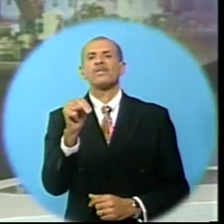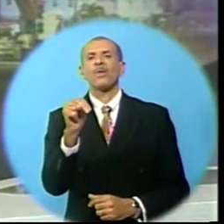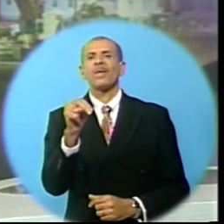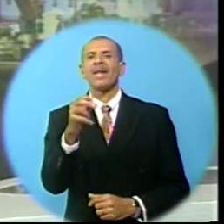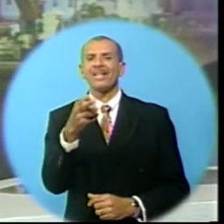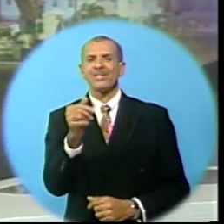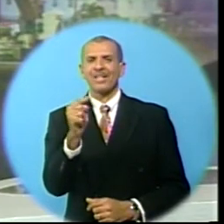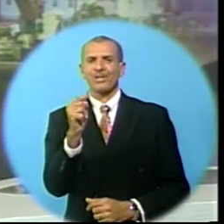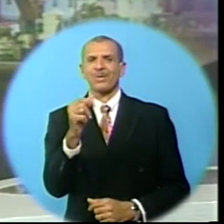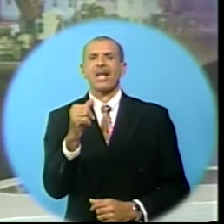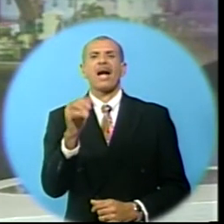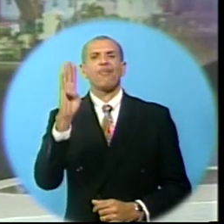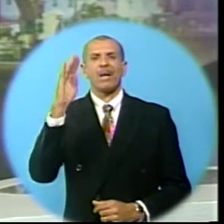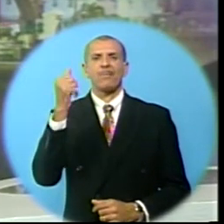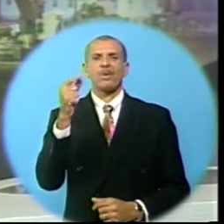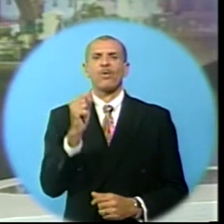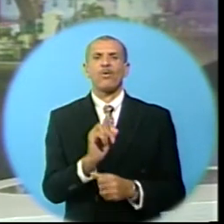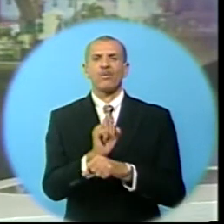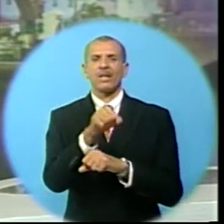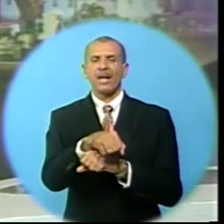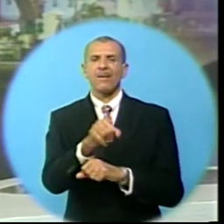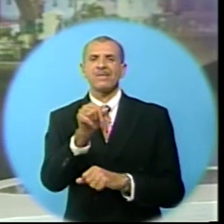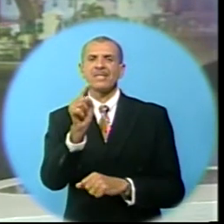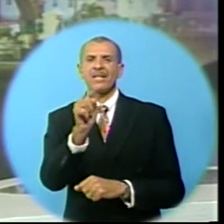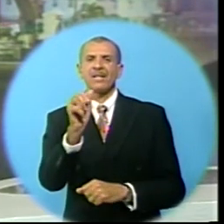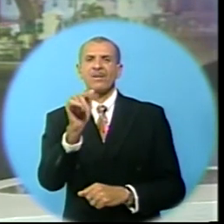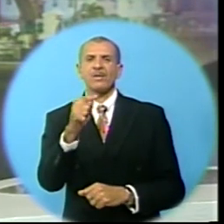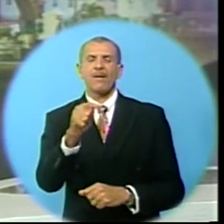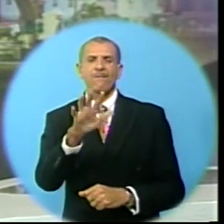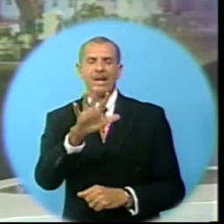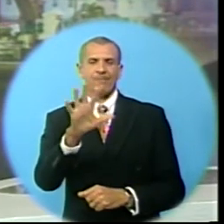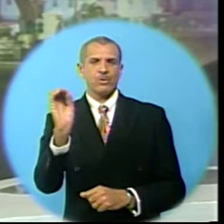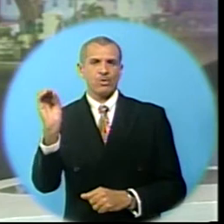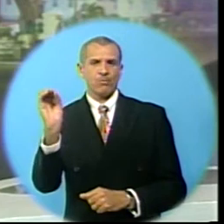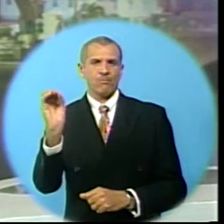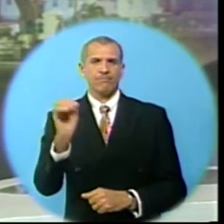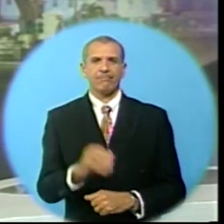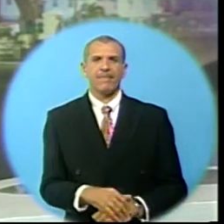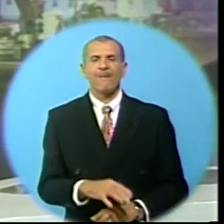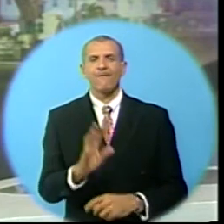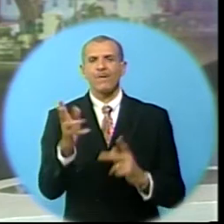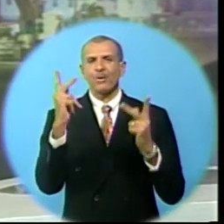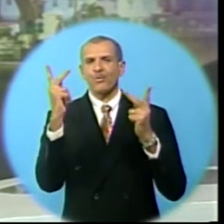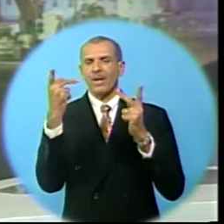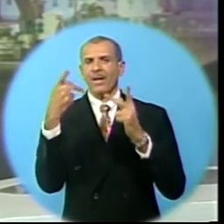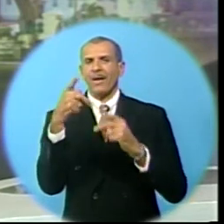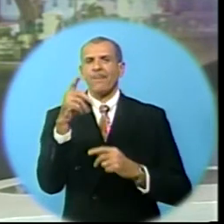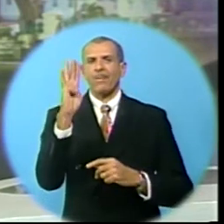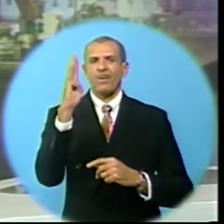hat-trick as Bayern Munich beat Dynamo Zagreb 5-0. The victory saw Bayern go